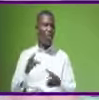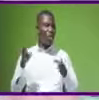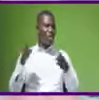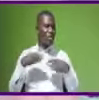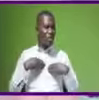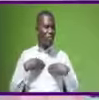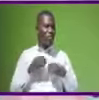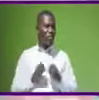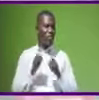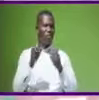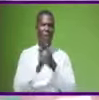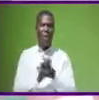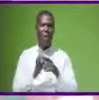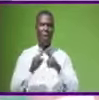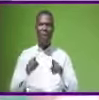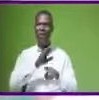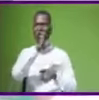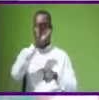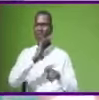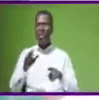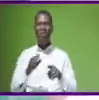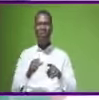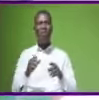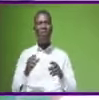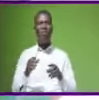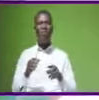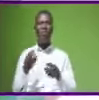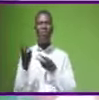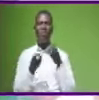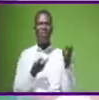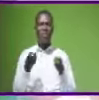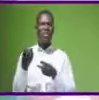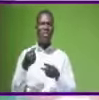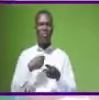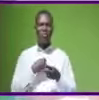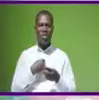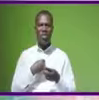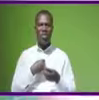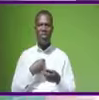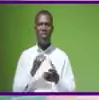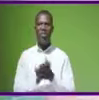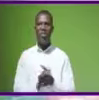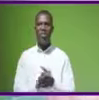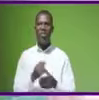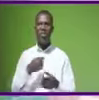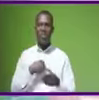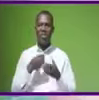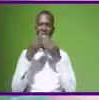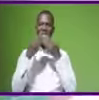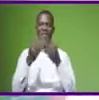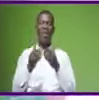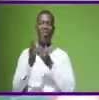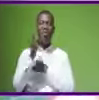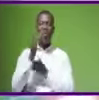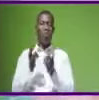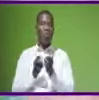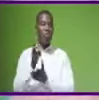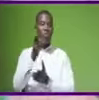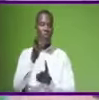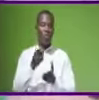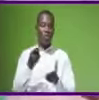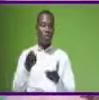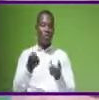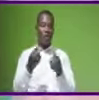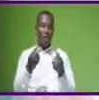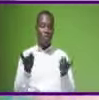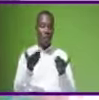epe me preko pes o mesra me da me da nyame ase anam we so ma waba aba yes the